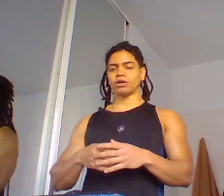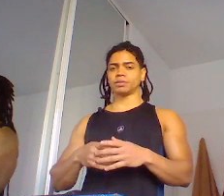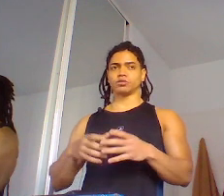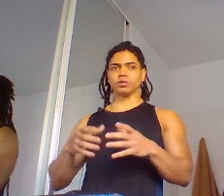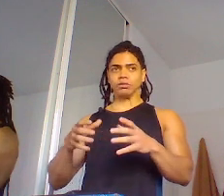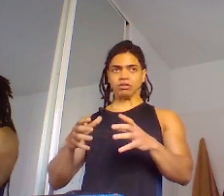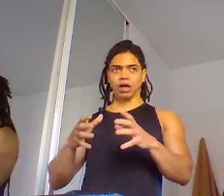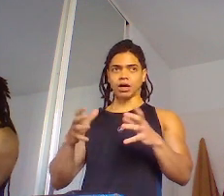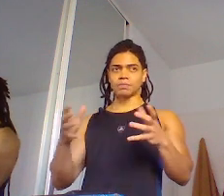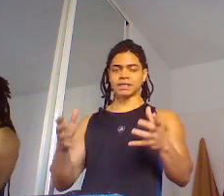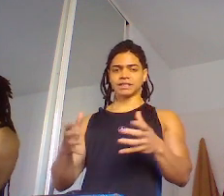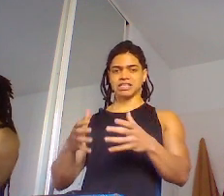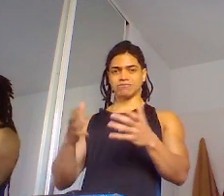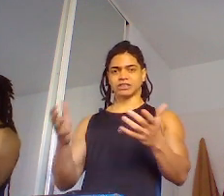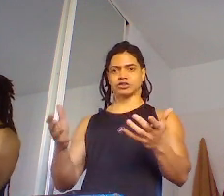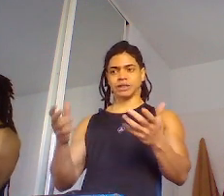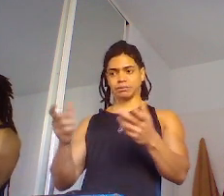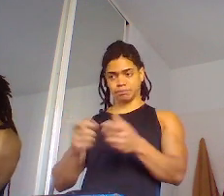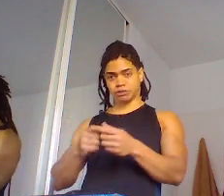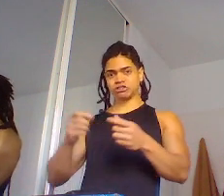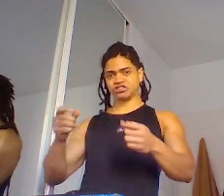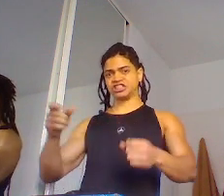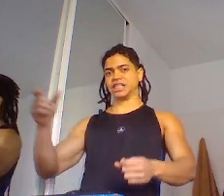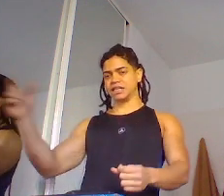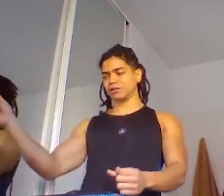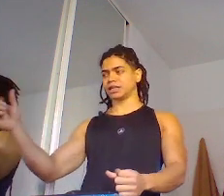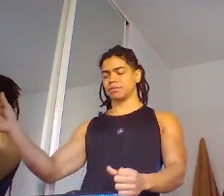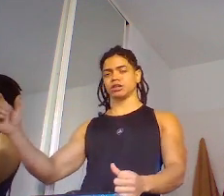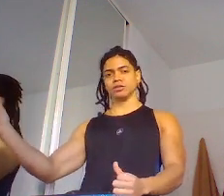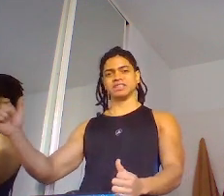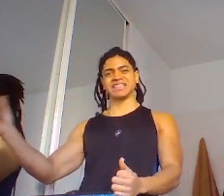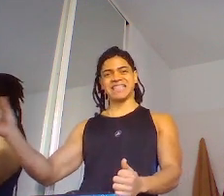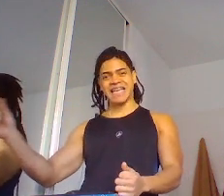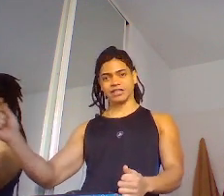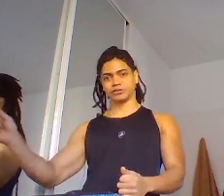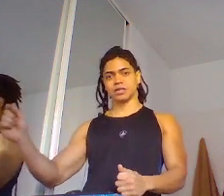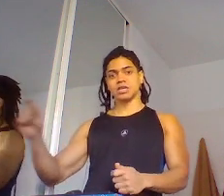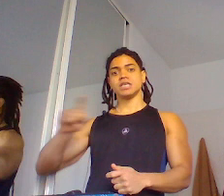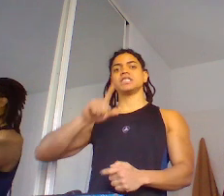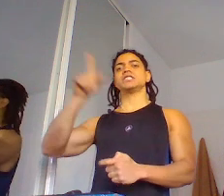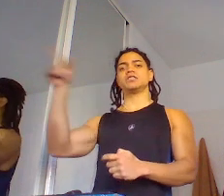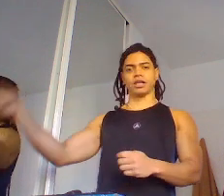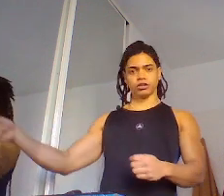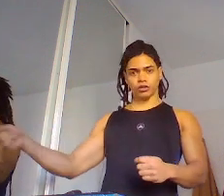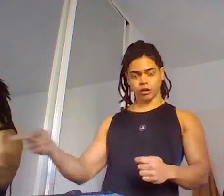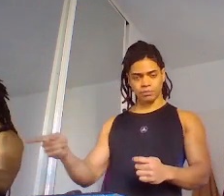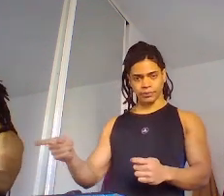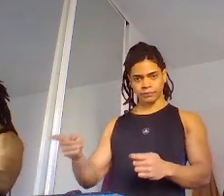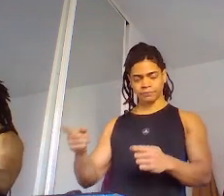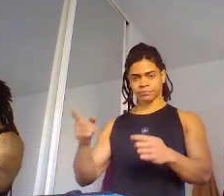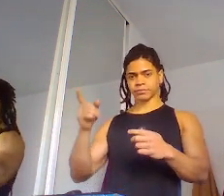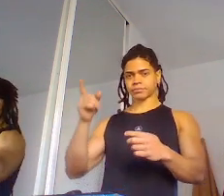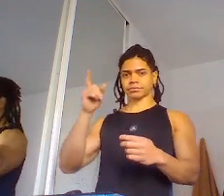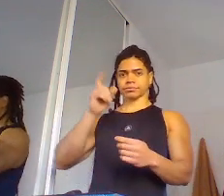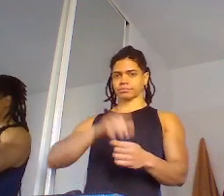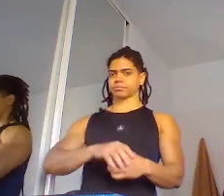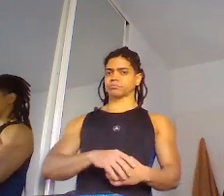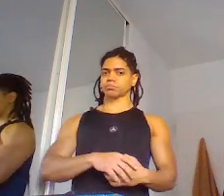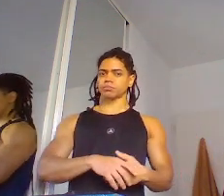Holding companies or companies and investors that purchase significant amount of stakes in the another company